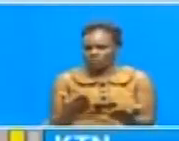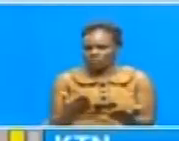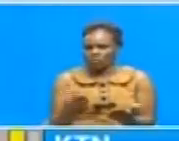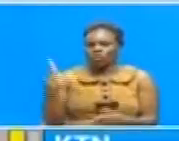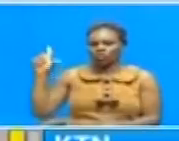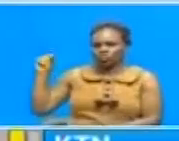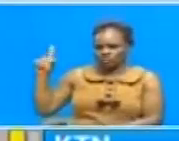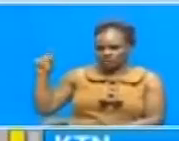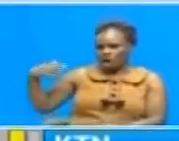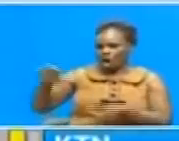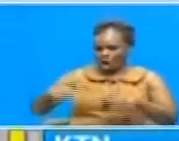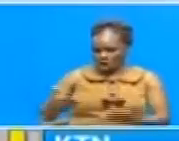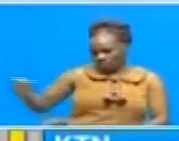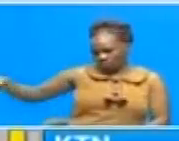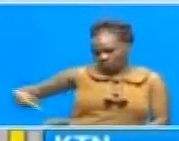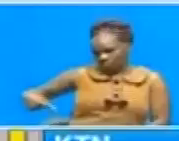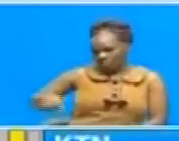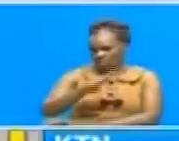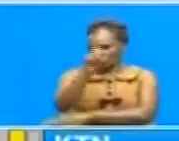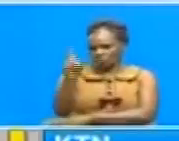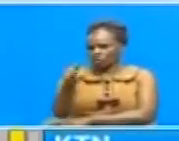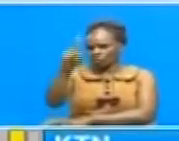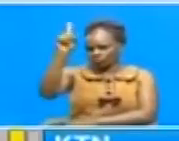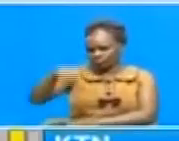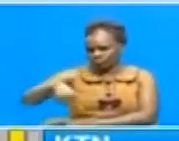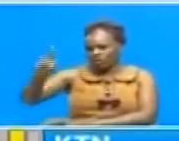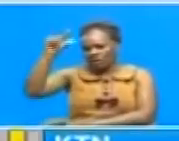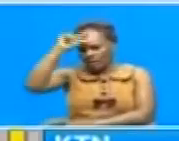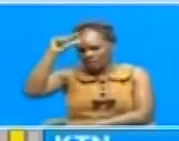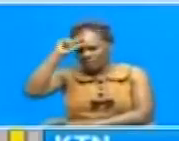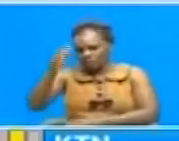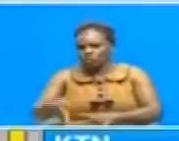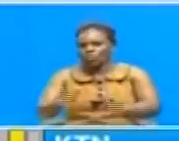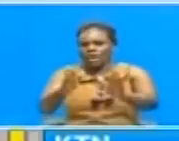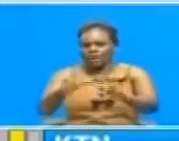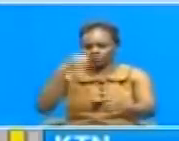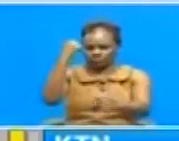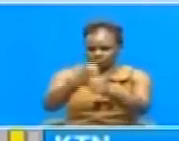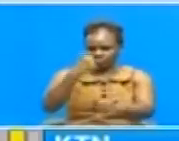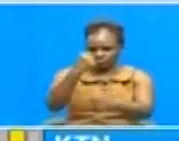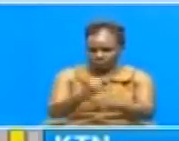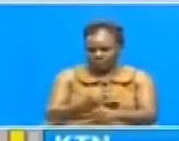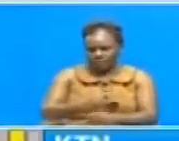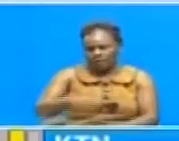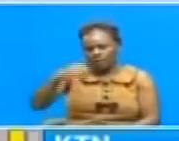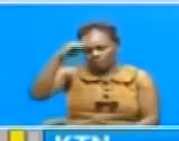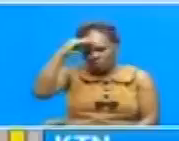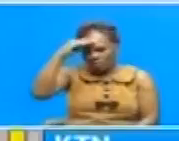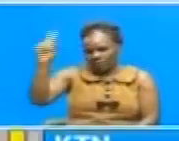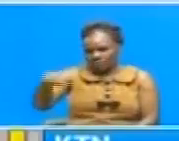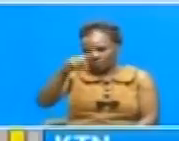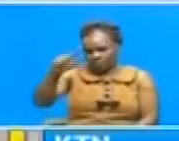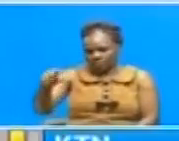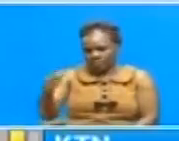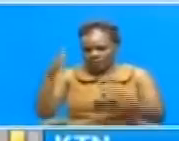by tweeting us or texting us. Tonight, we're asking you whether you approve of the government's methods in cracking down on illicit brew. Now, let's